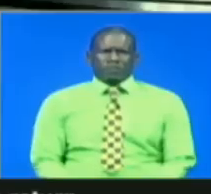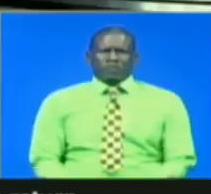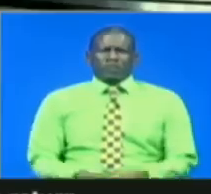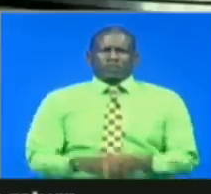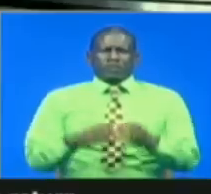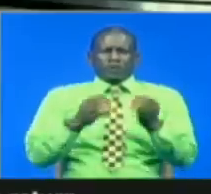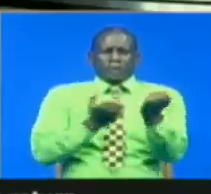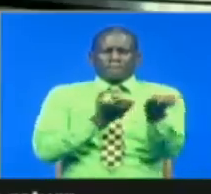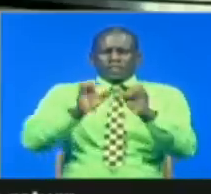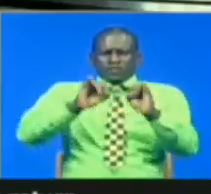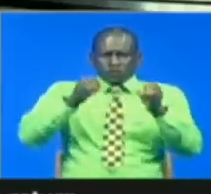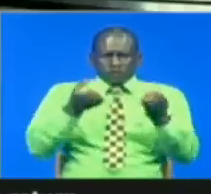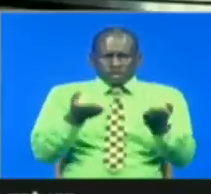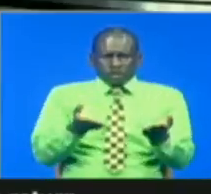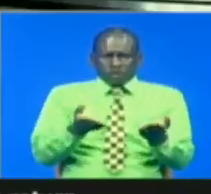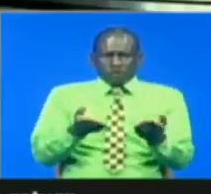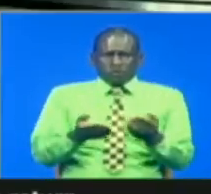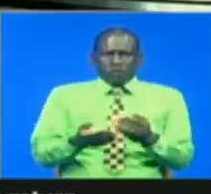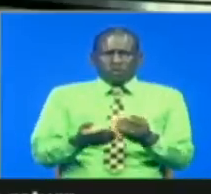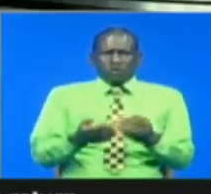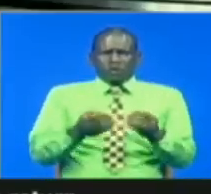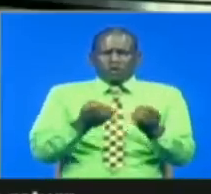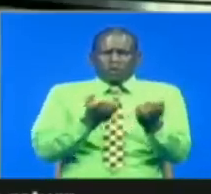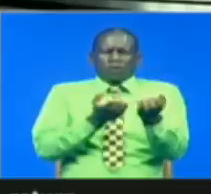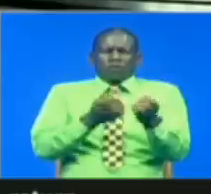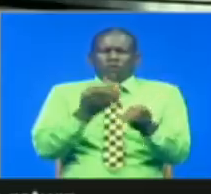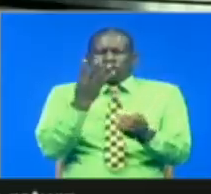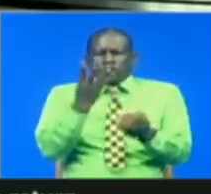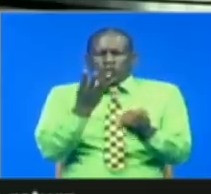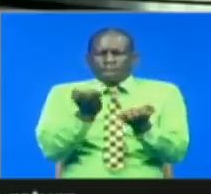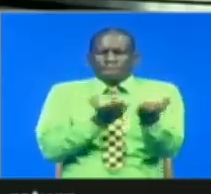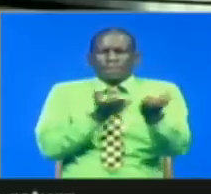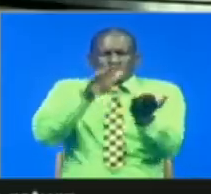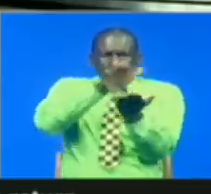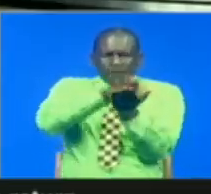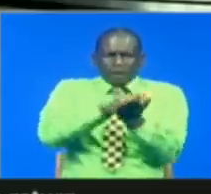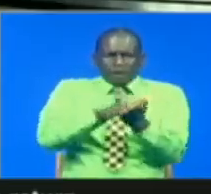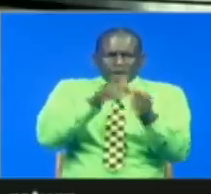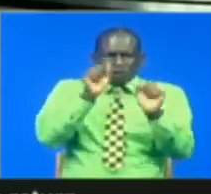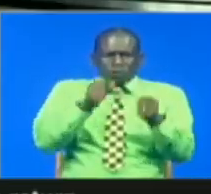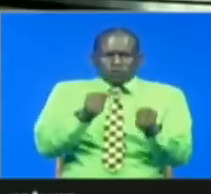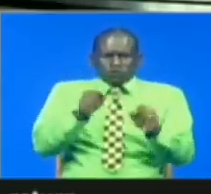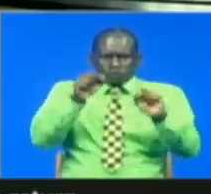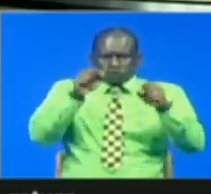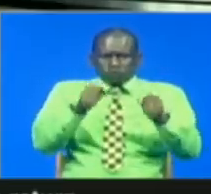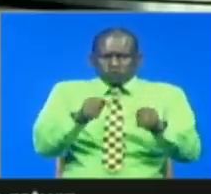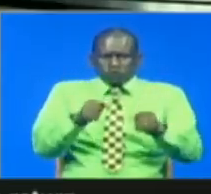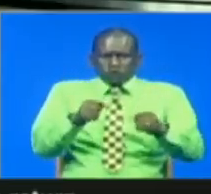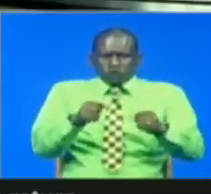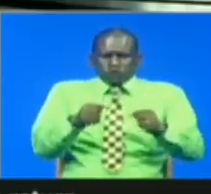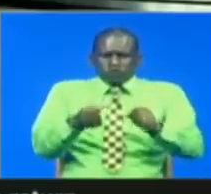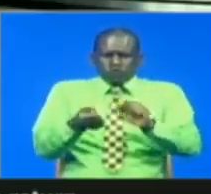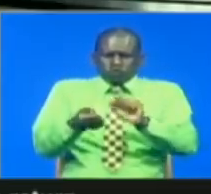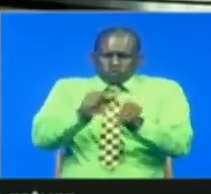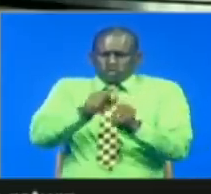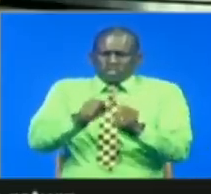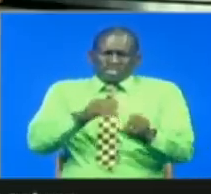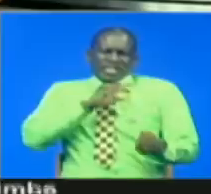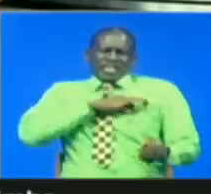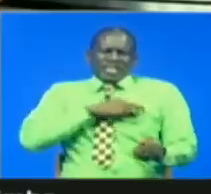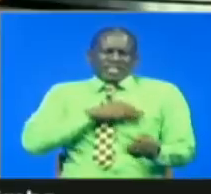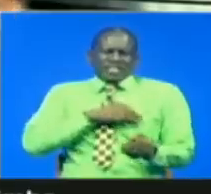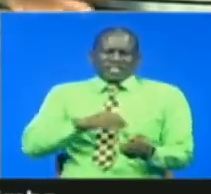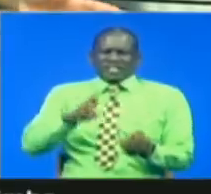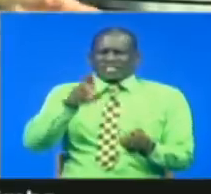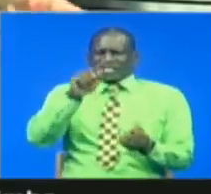the business news up next for you. And commercial banks could soon have room to impose interest rates above the legally set